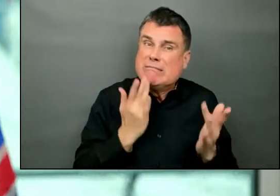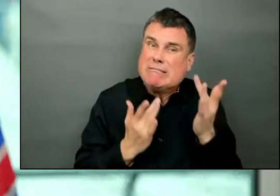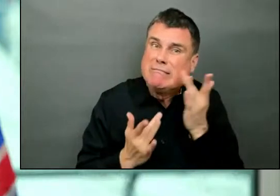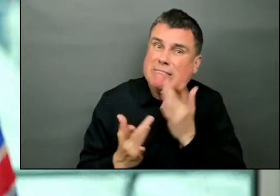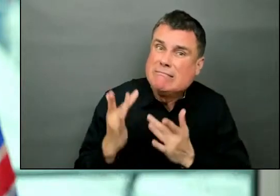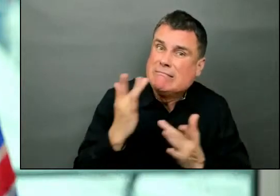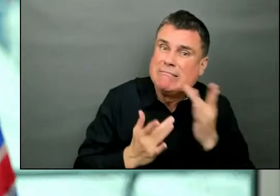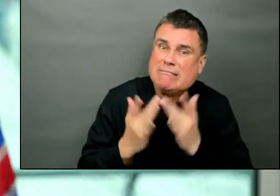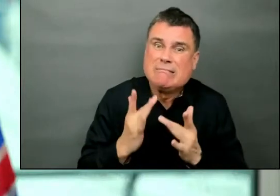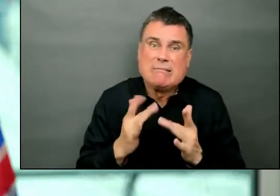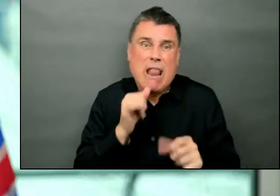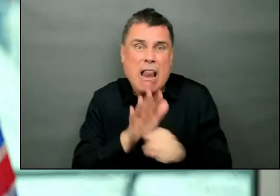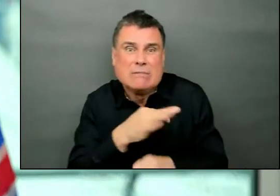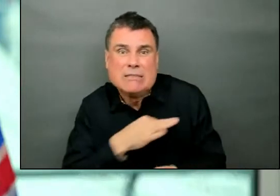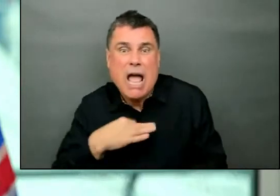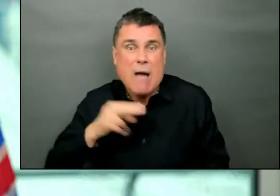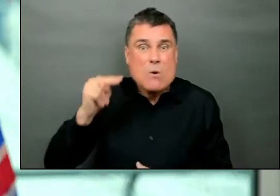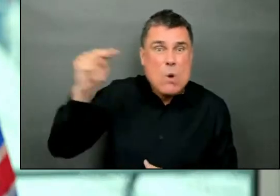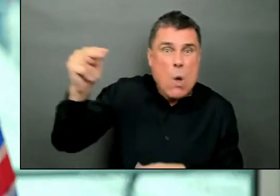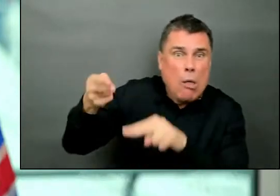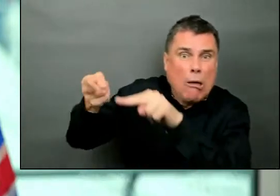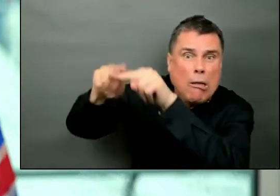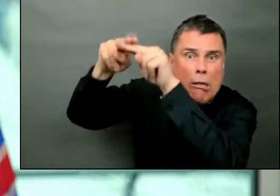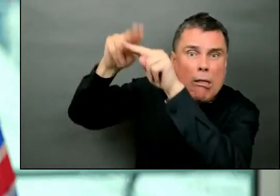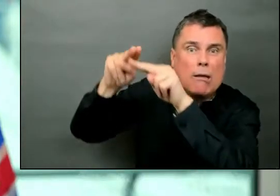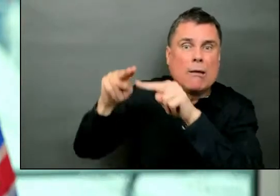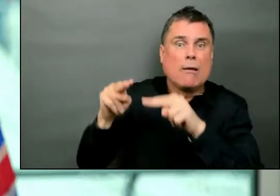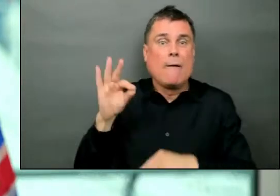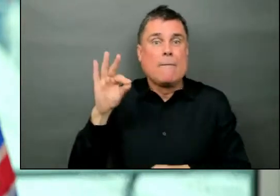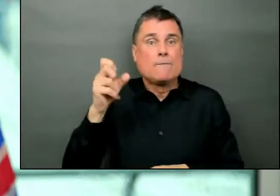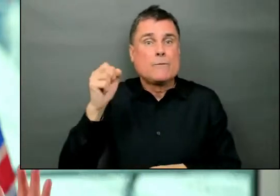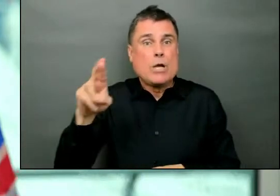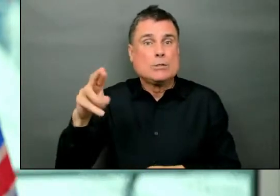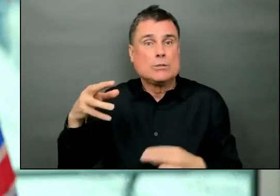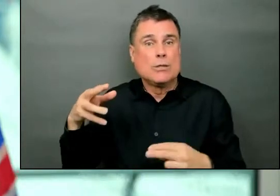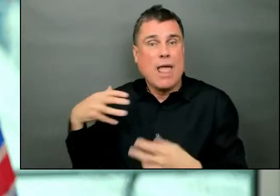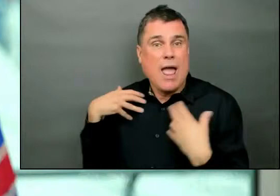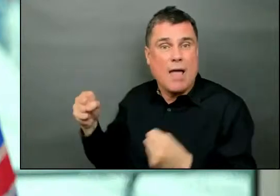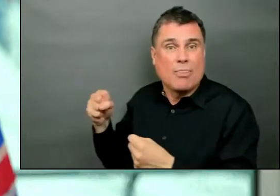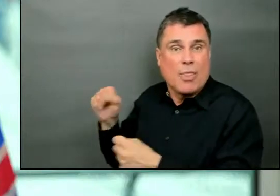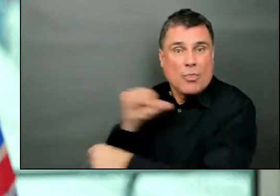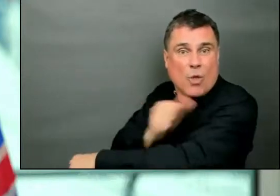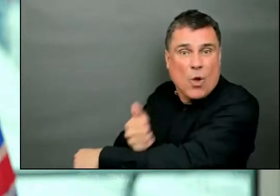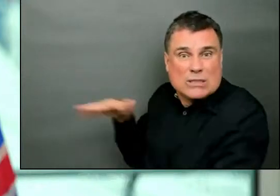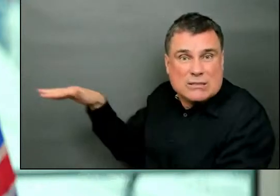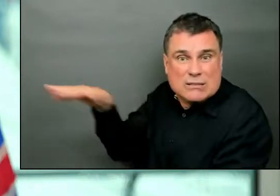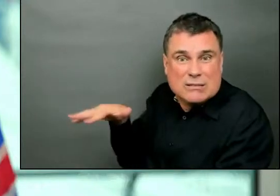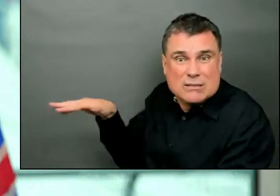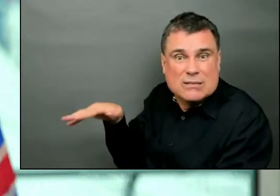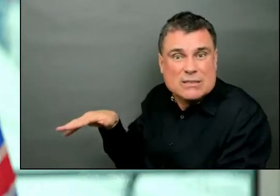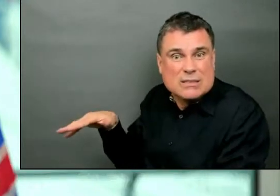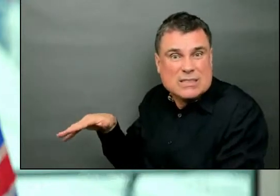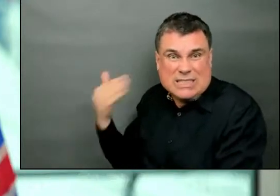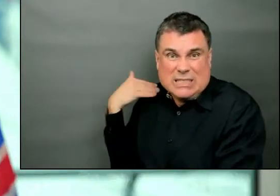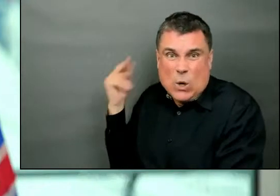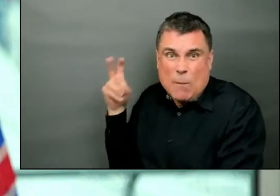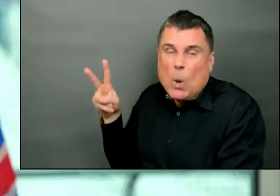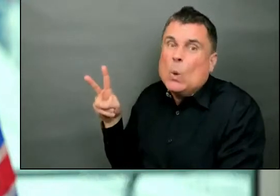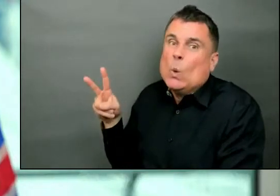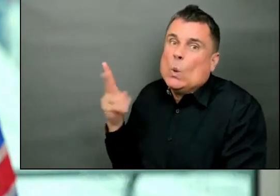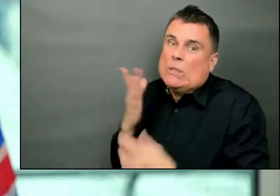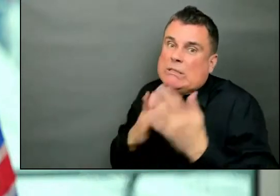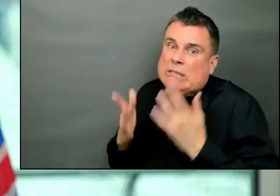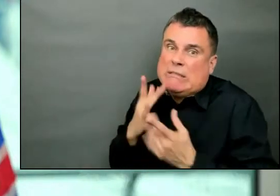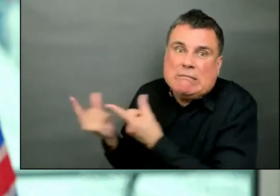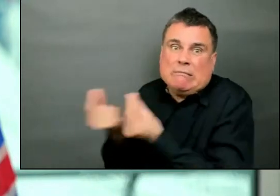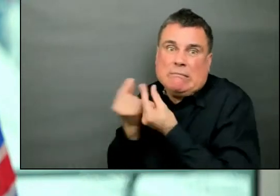interior recently, and of course in Fraser Health. So those are parameters that we need to keep in balance. We have tried all along here